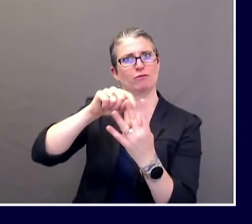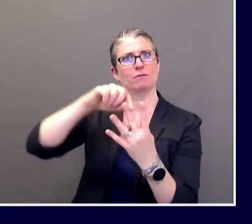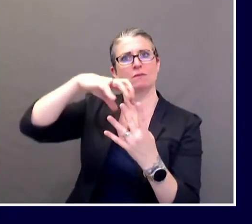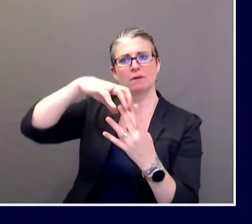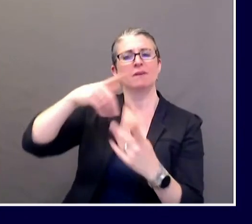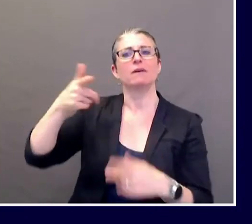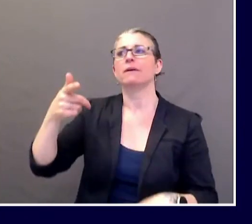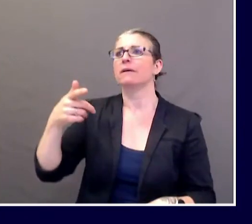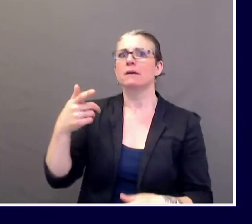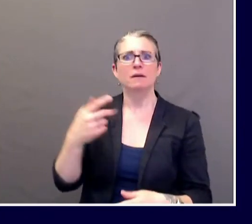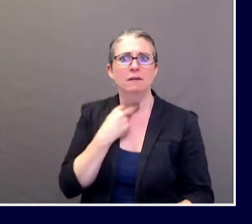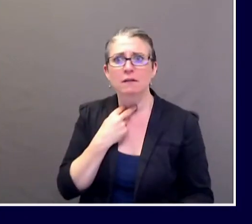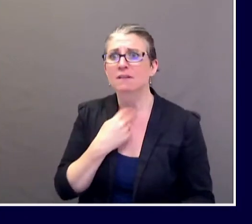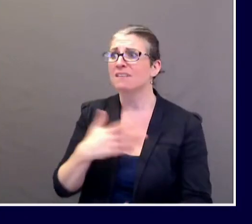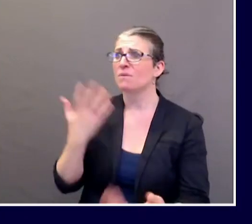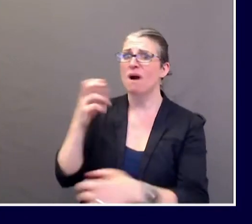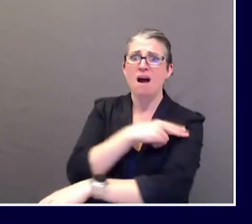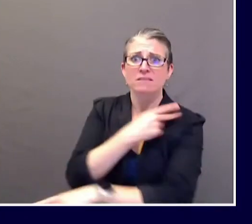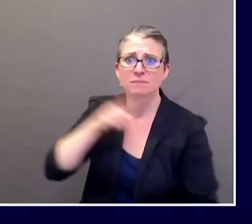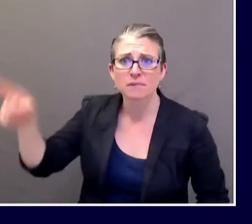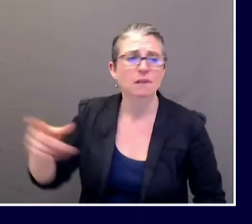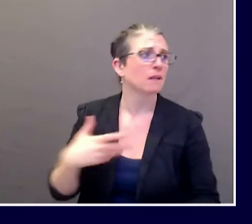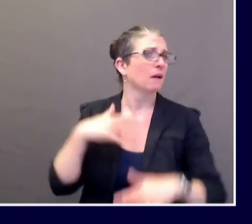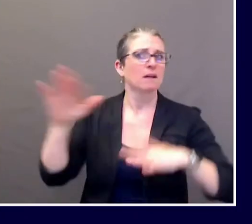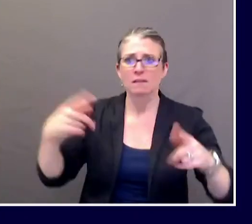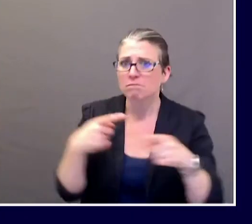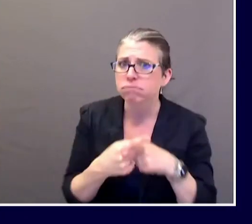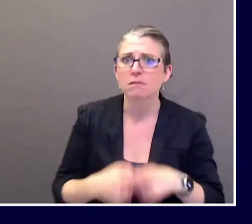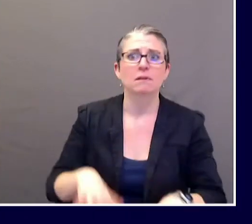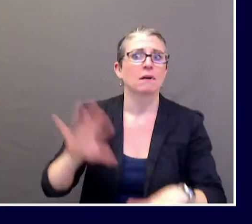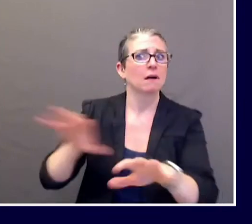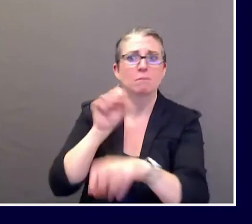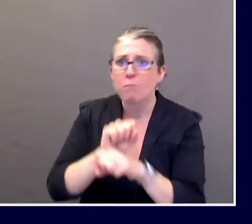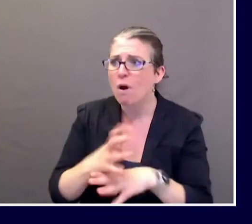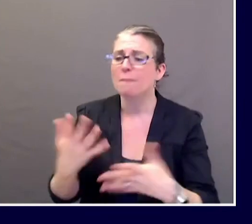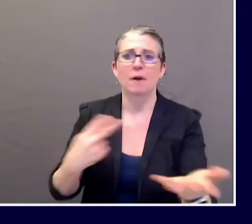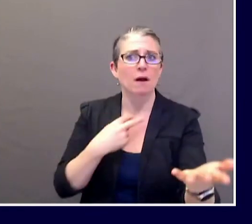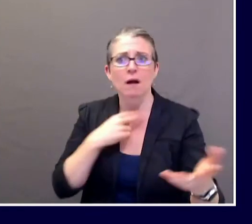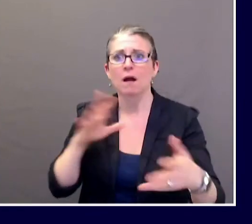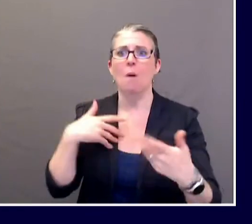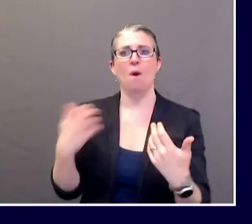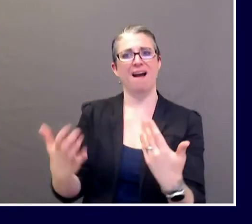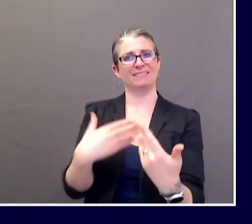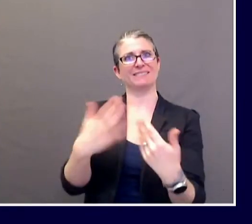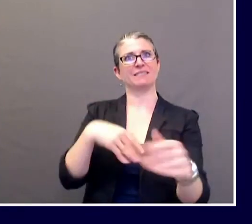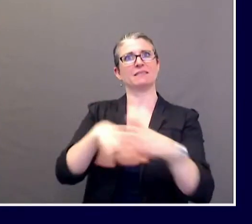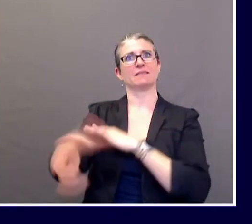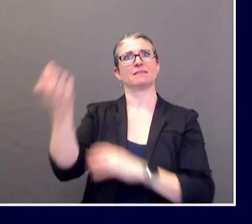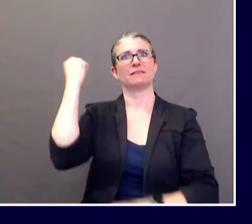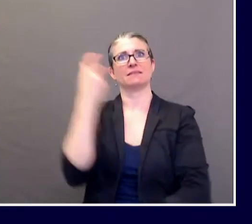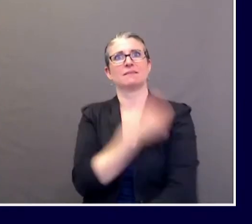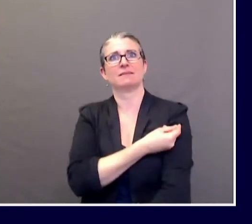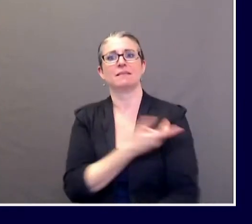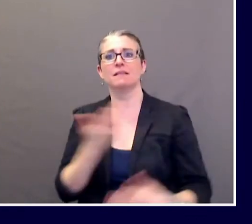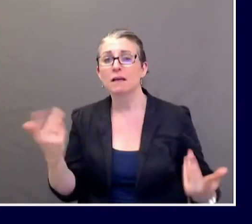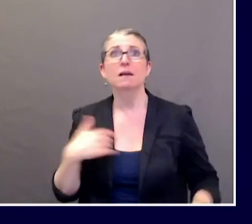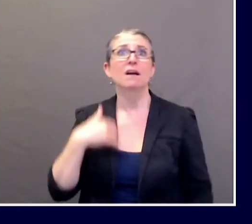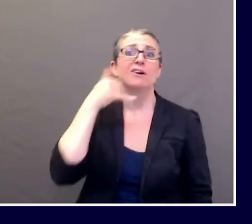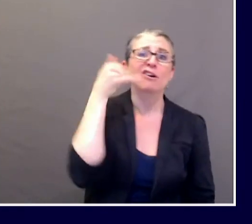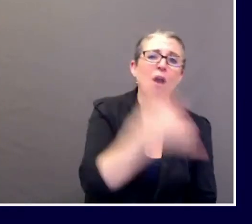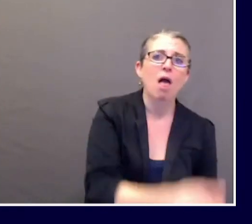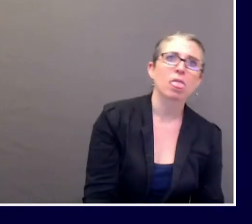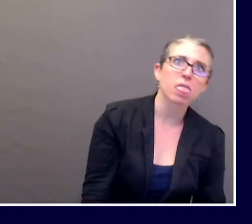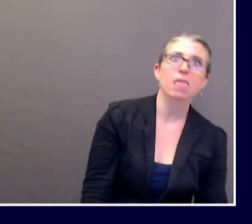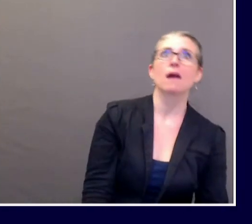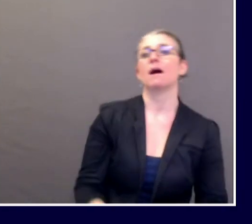something quicker, faster. And so I think that's kind of what we're seeing with some rural hospitals not offering as many vaccine slots, some